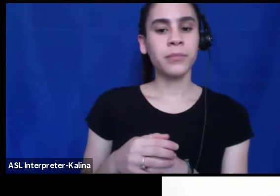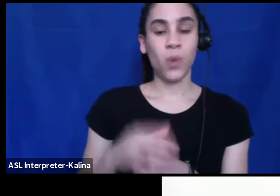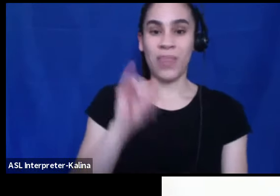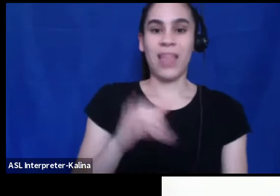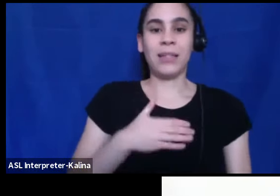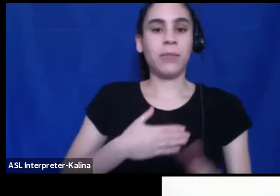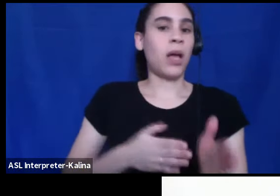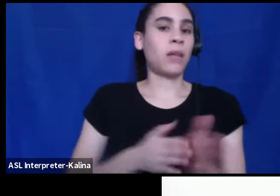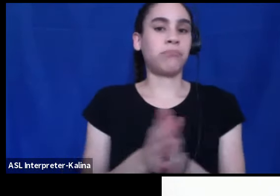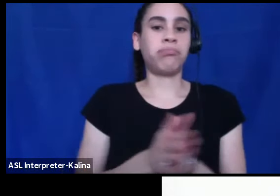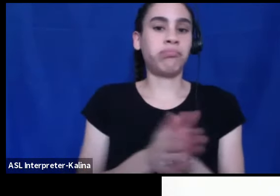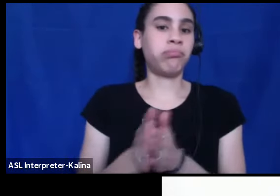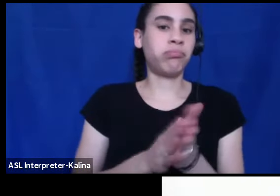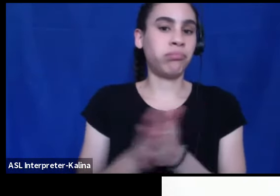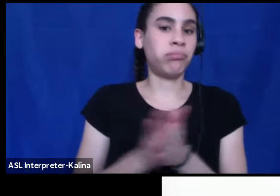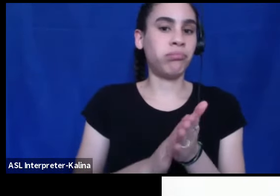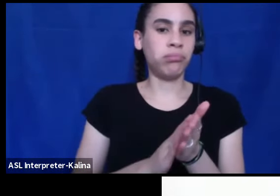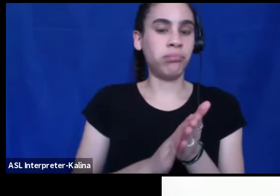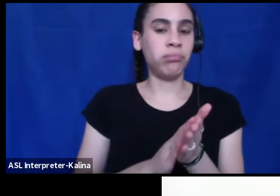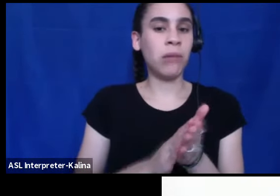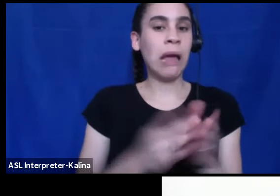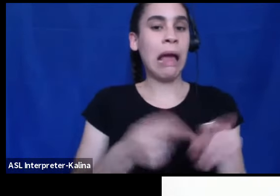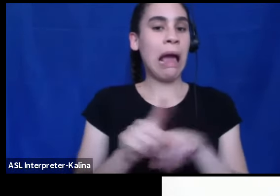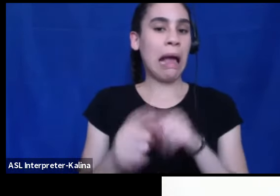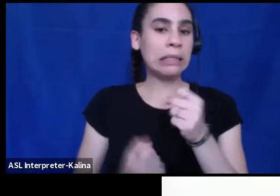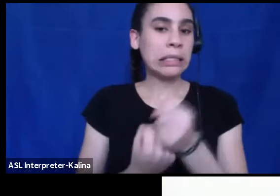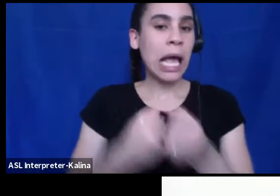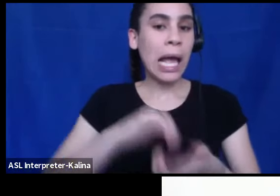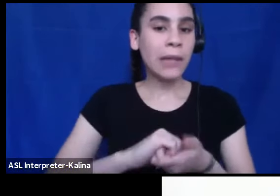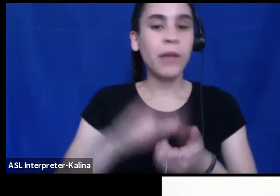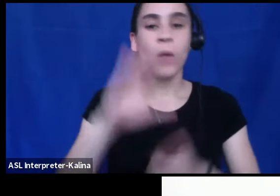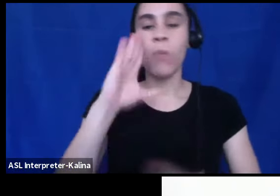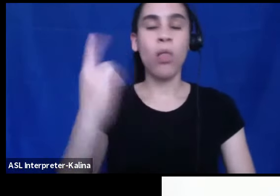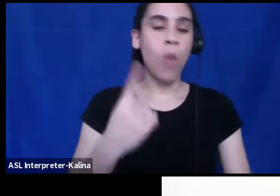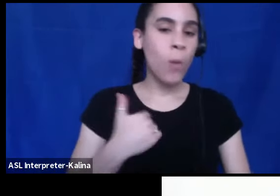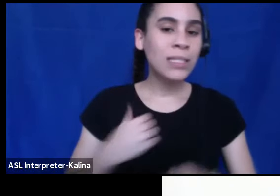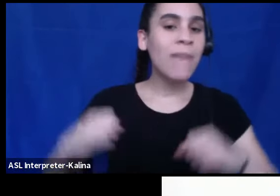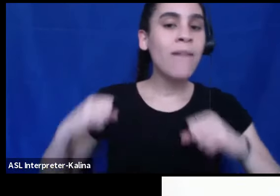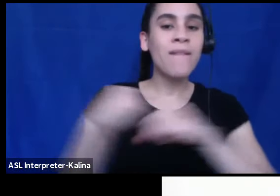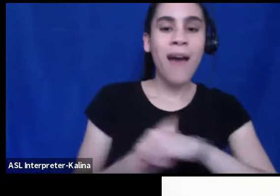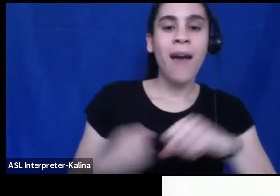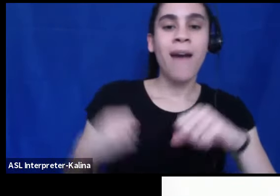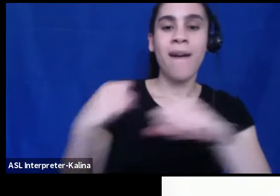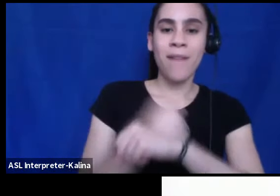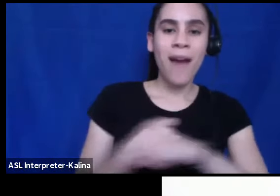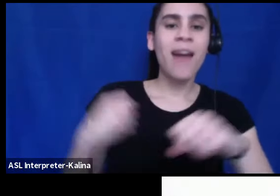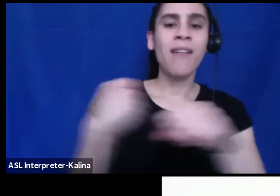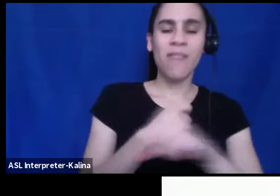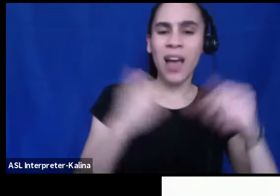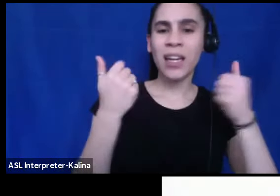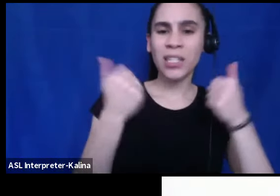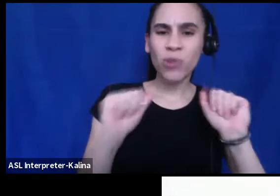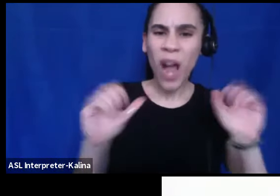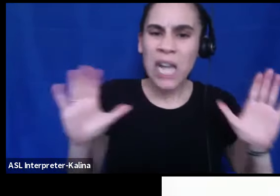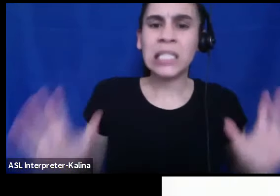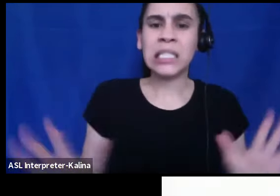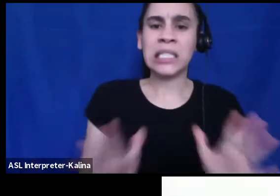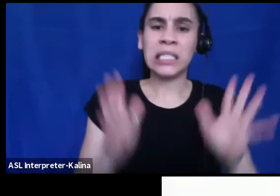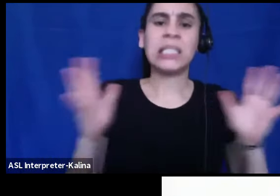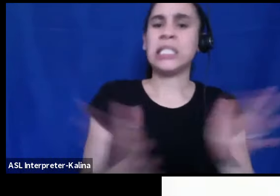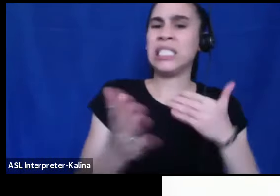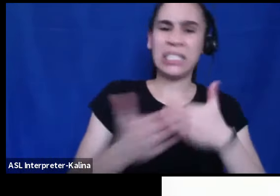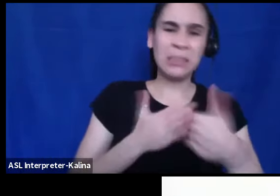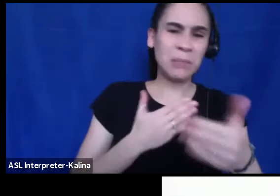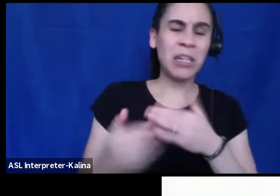an advocate. You're always going to have that fight. You're always going to try to push things forward, even when it's really hard,